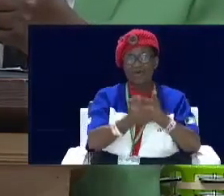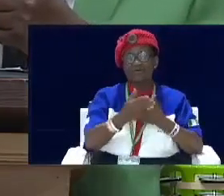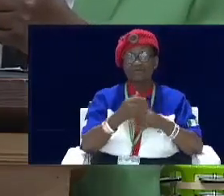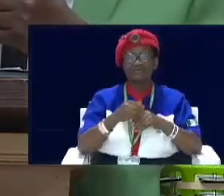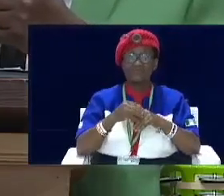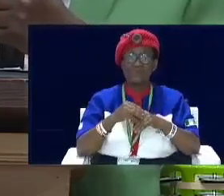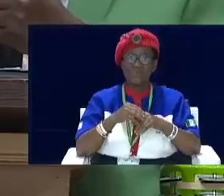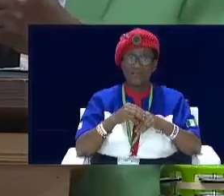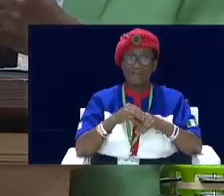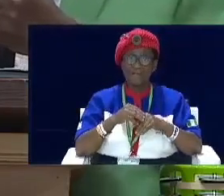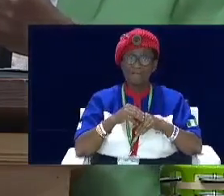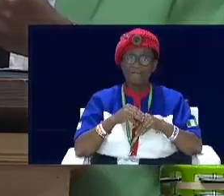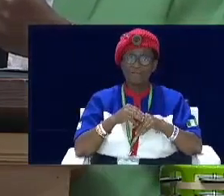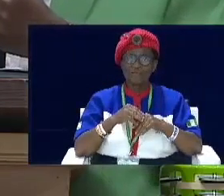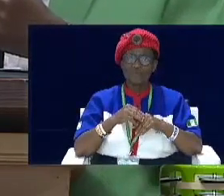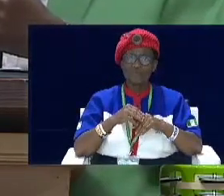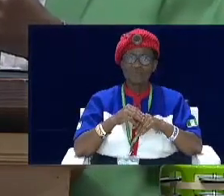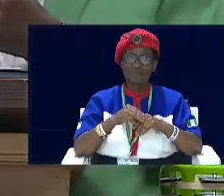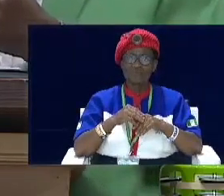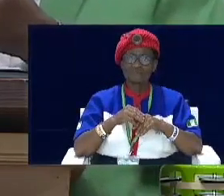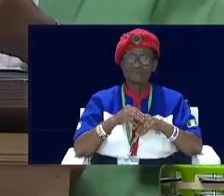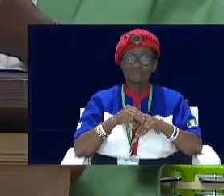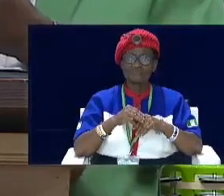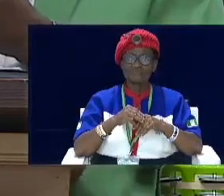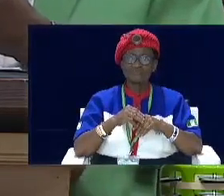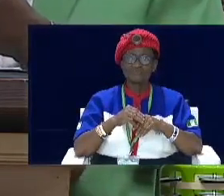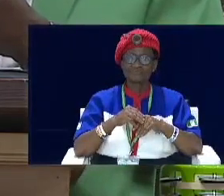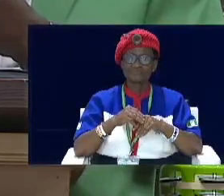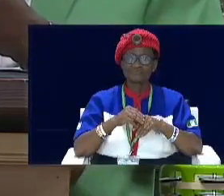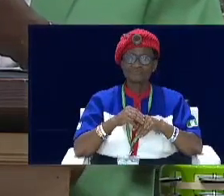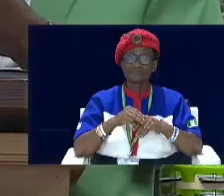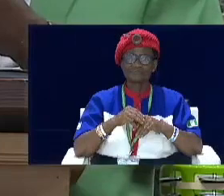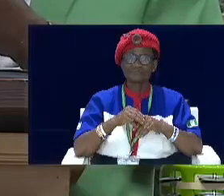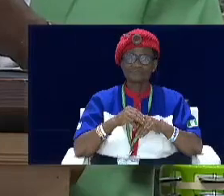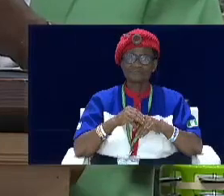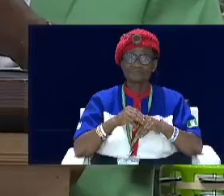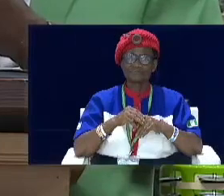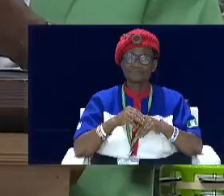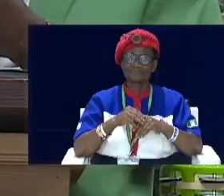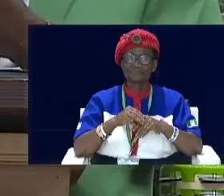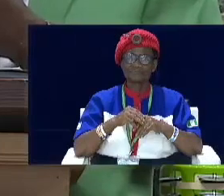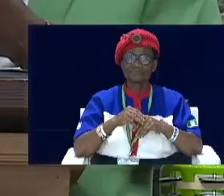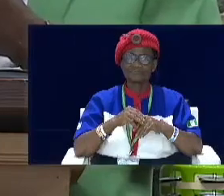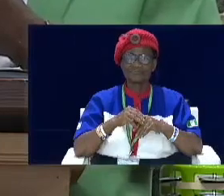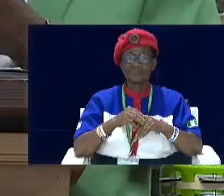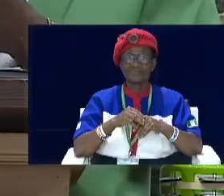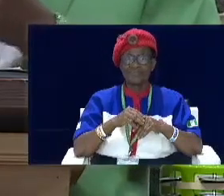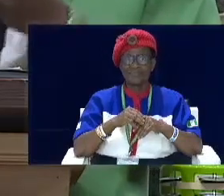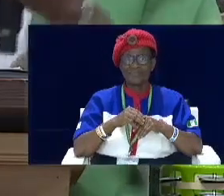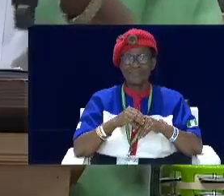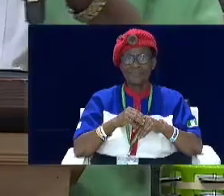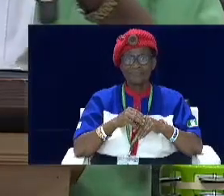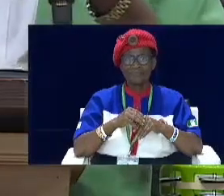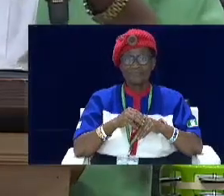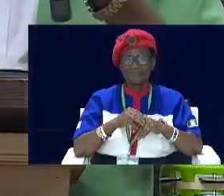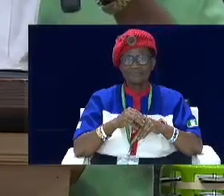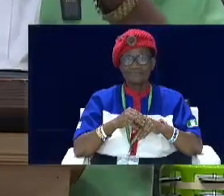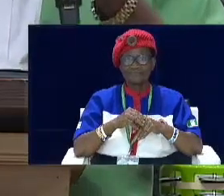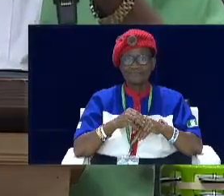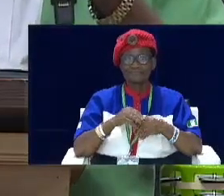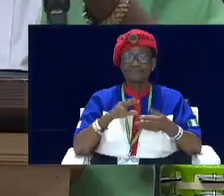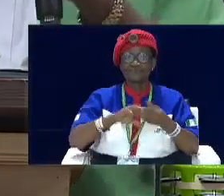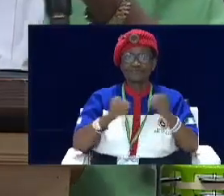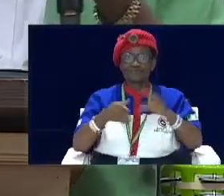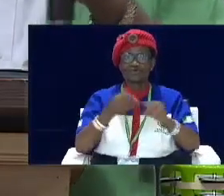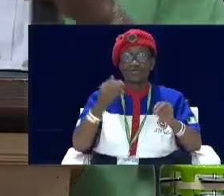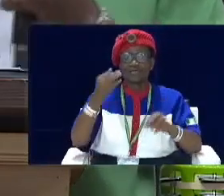se ohun ini yi ohun eri o fun aburo dipo ti egbon. The story about